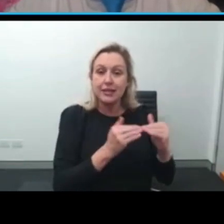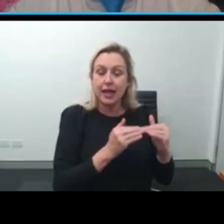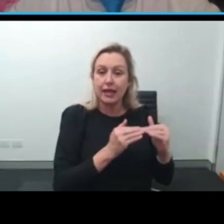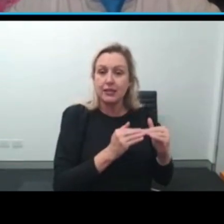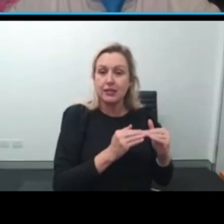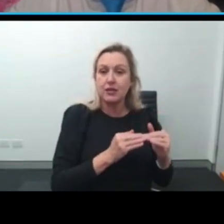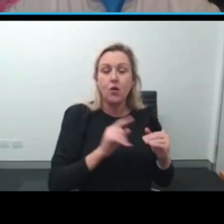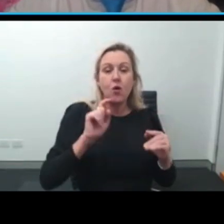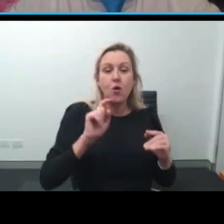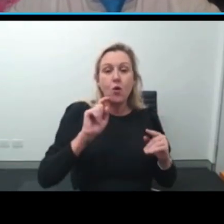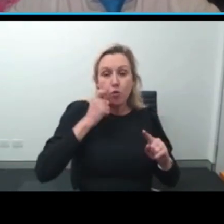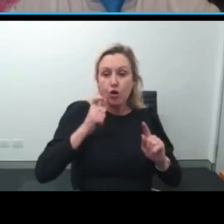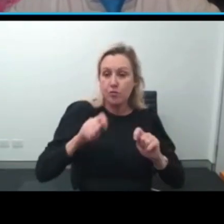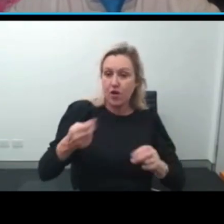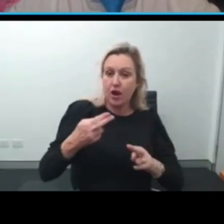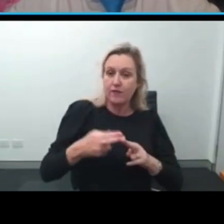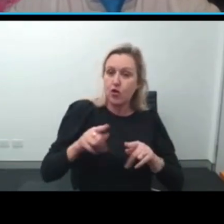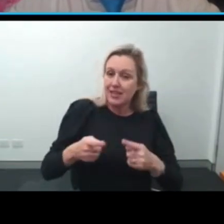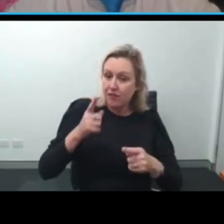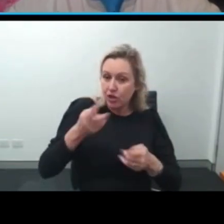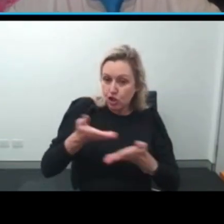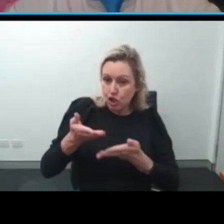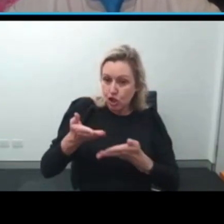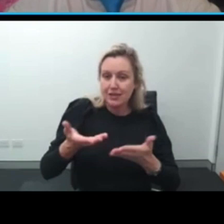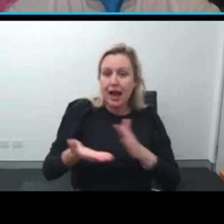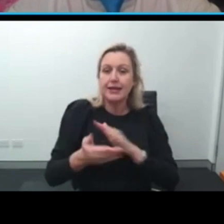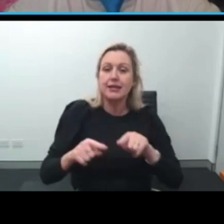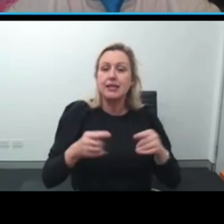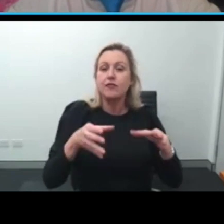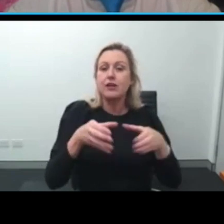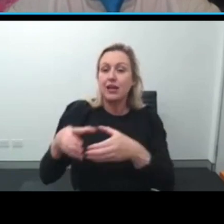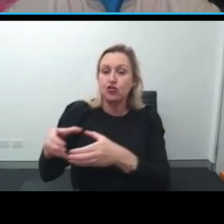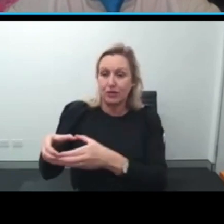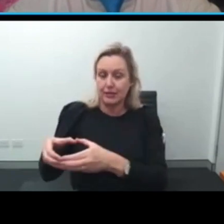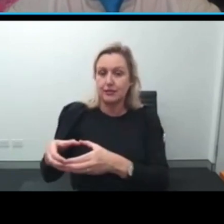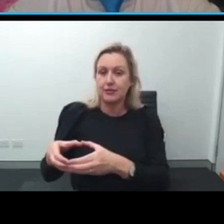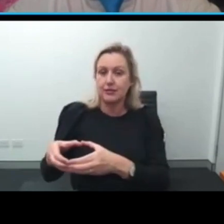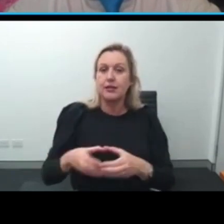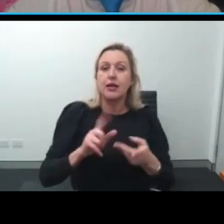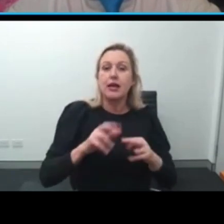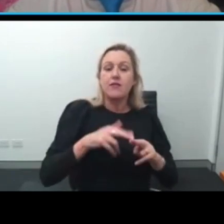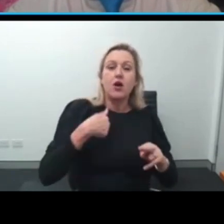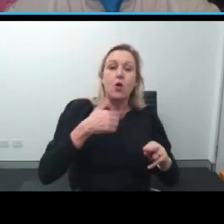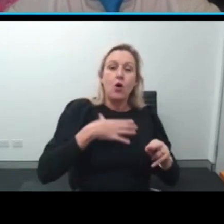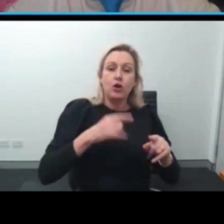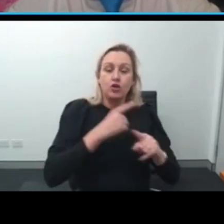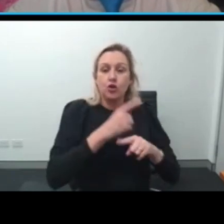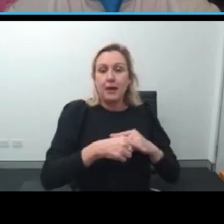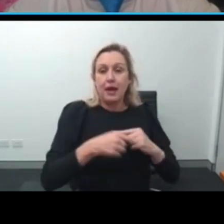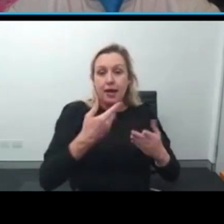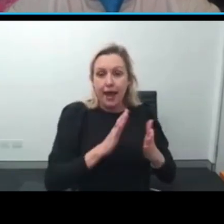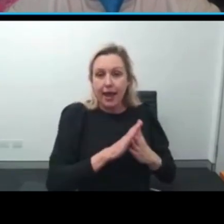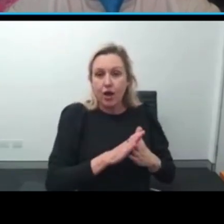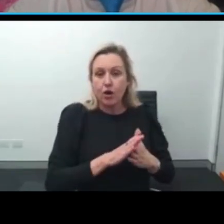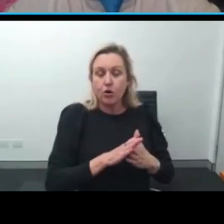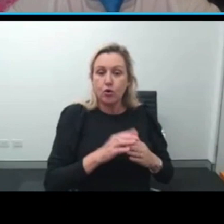delivering different services in different categories. Stakeholders provided a range of views on how the quality standards, outcomes and actions should apply to in